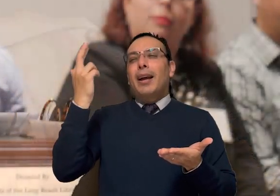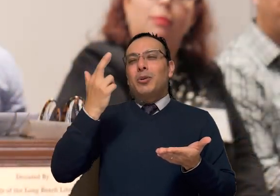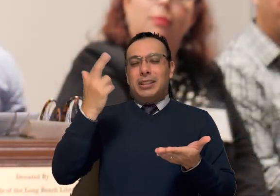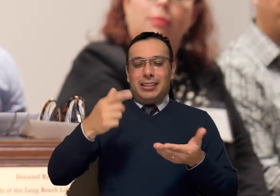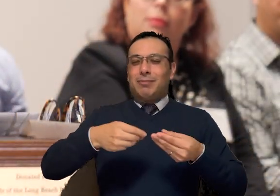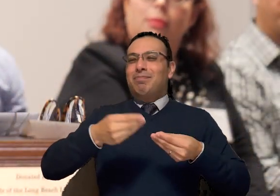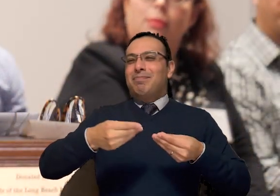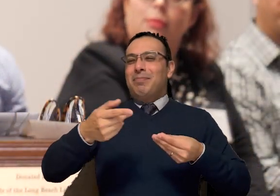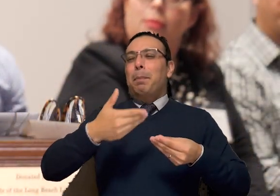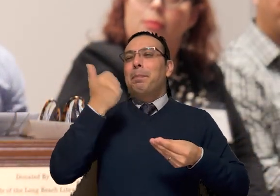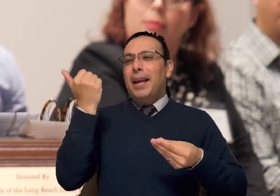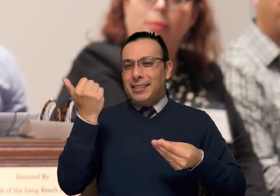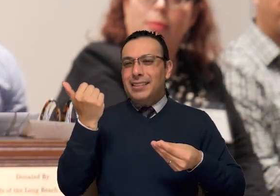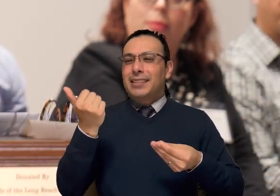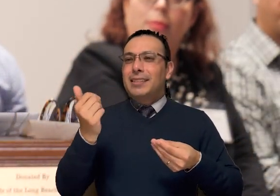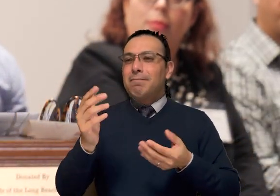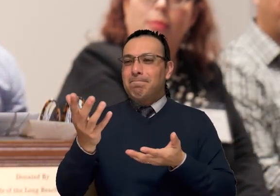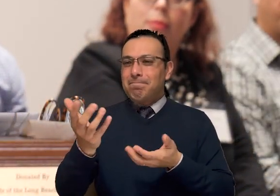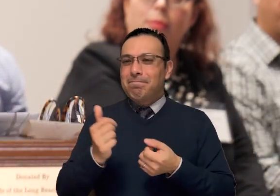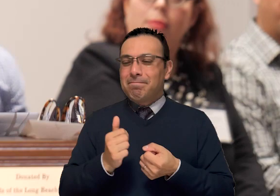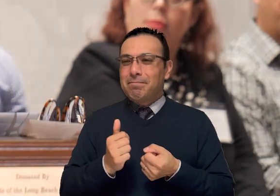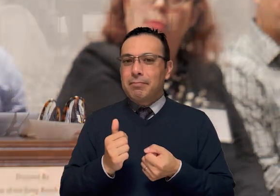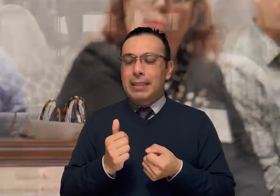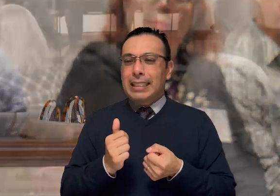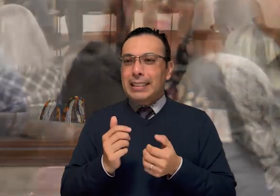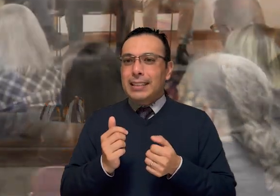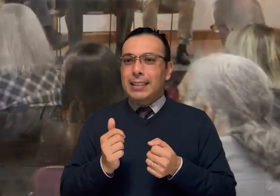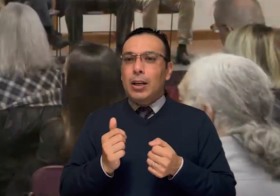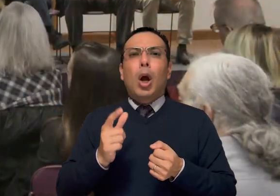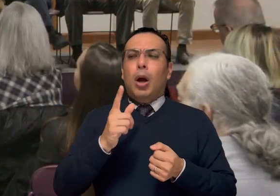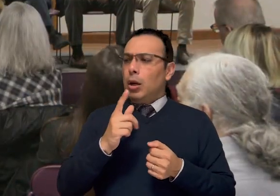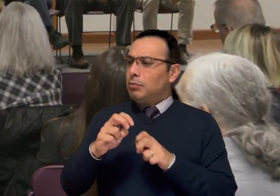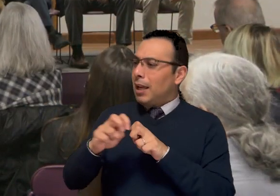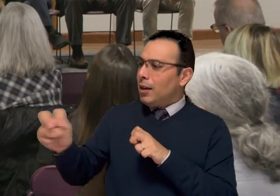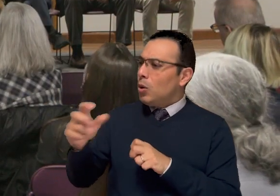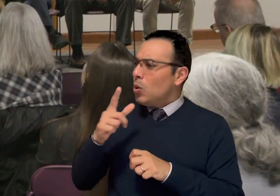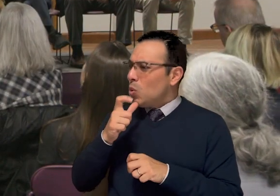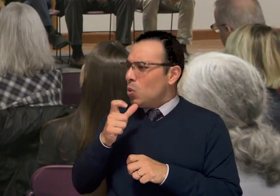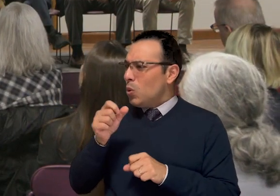who could answer that question? Let's just see who could answer